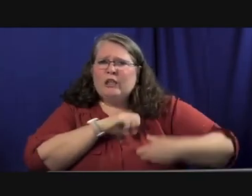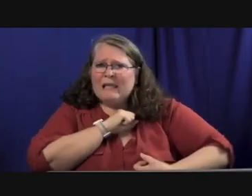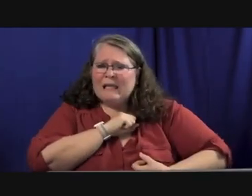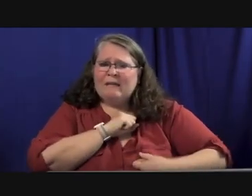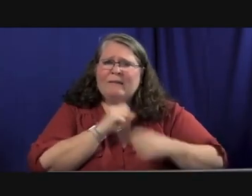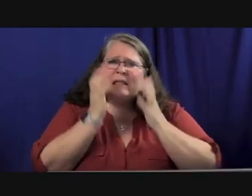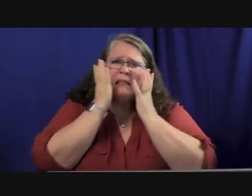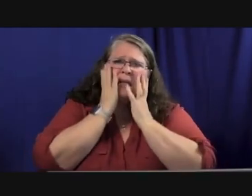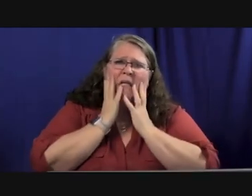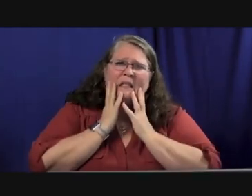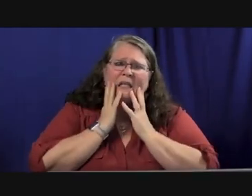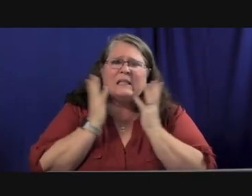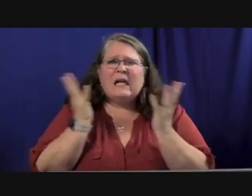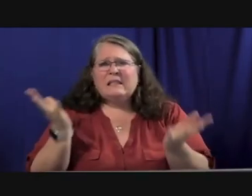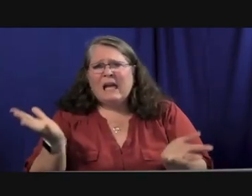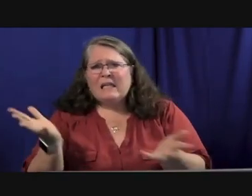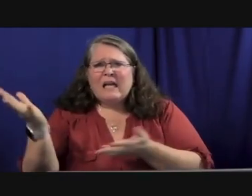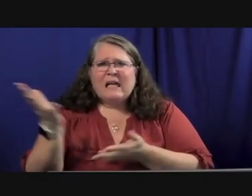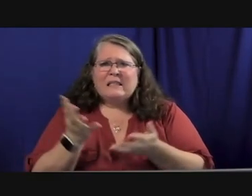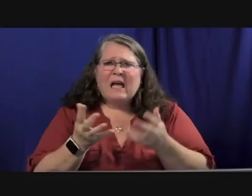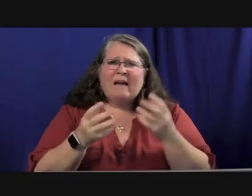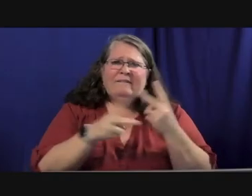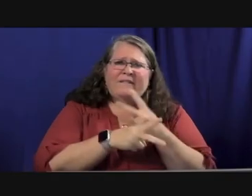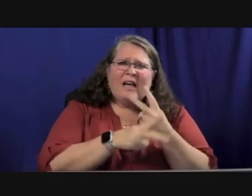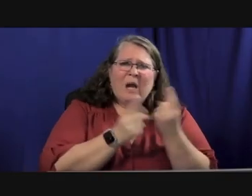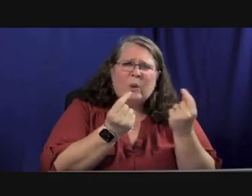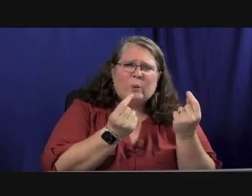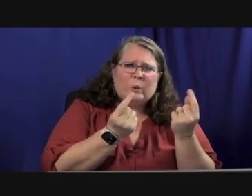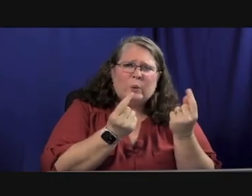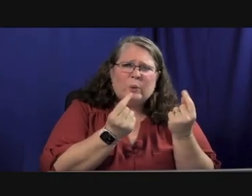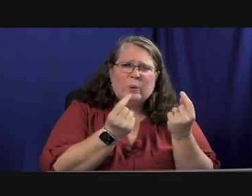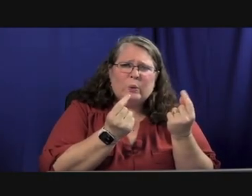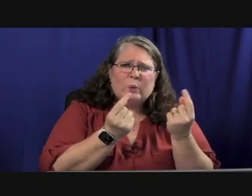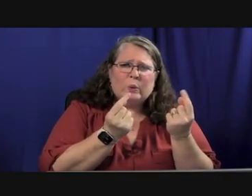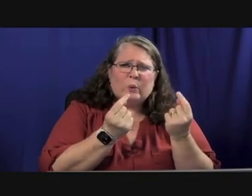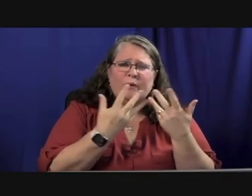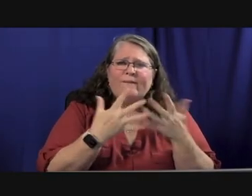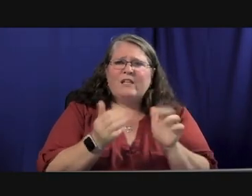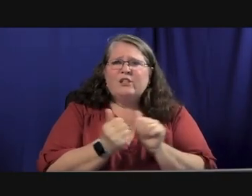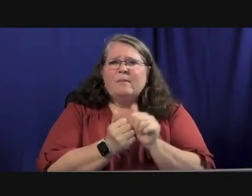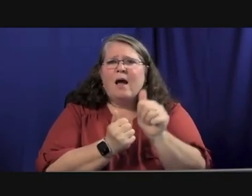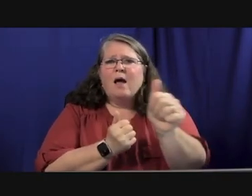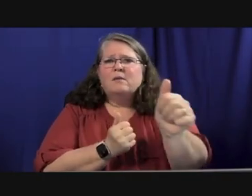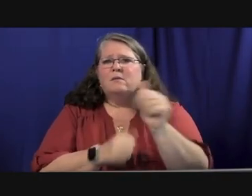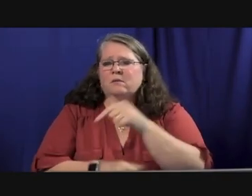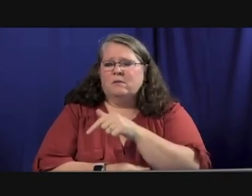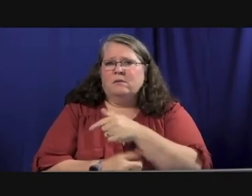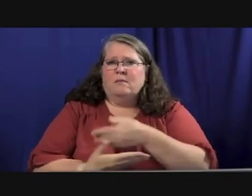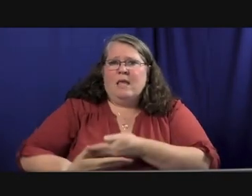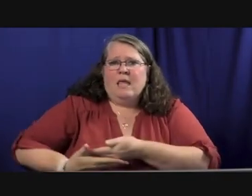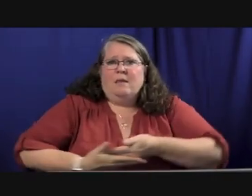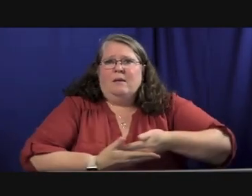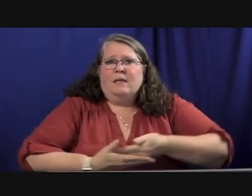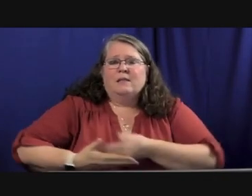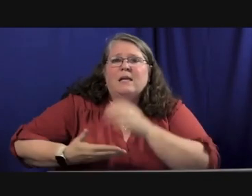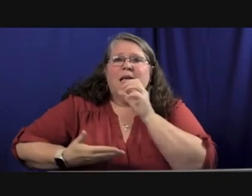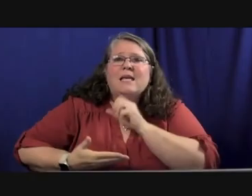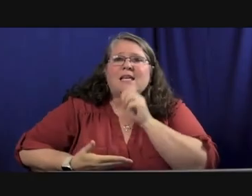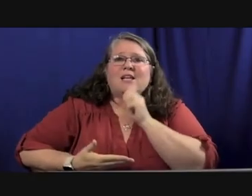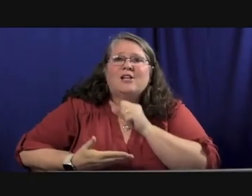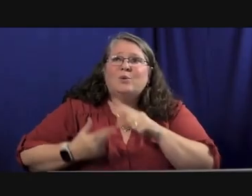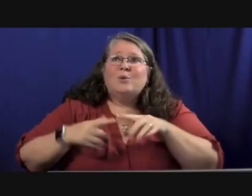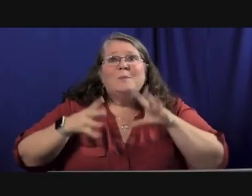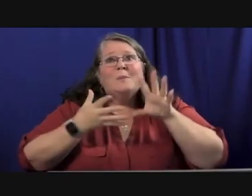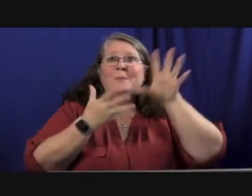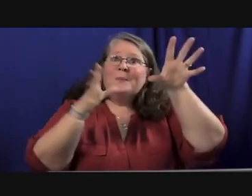but, not necessarily sign as much. So then they have to figure out as far as the emotions related with that. And it causes the child to